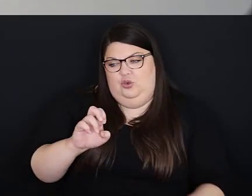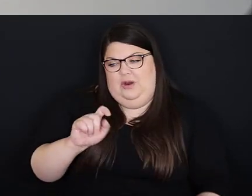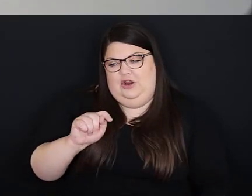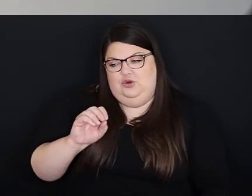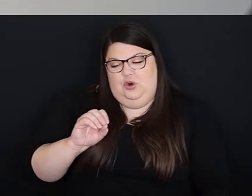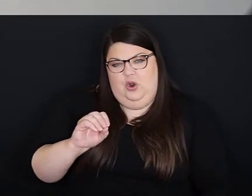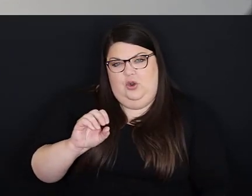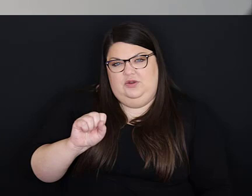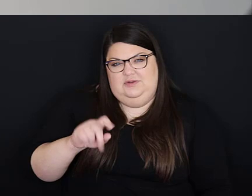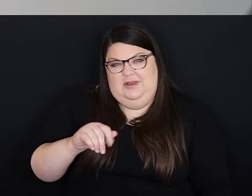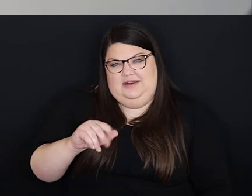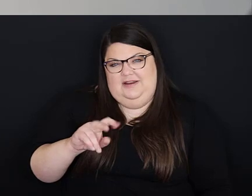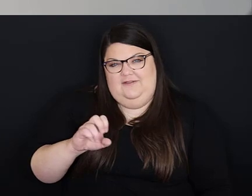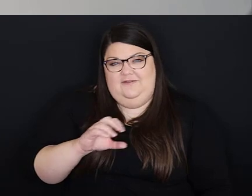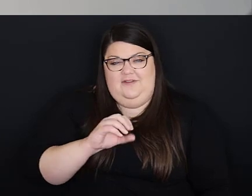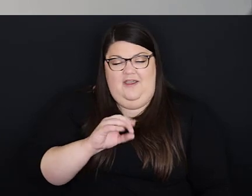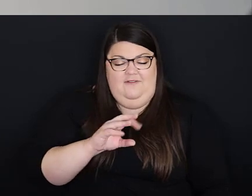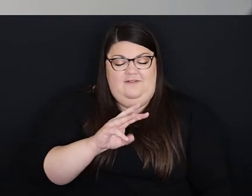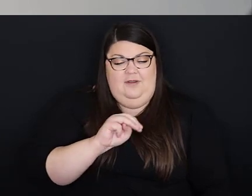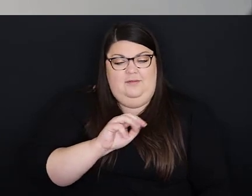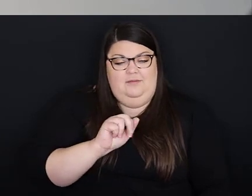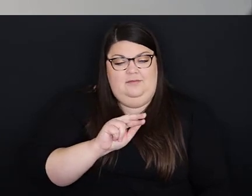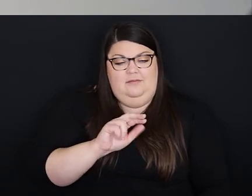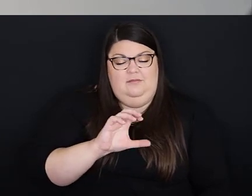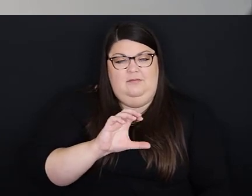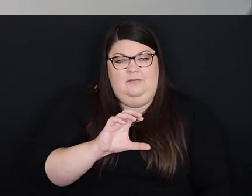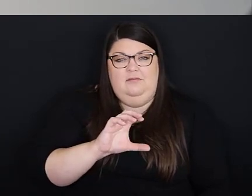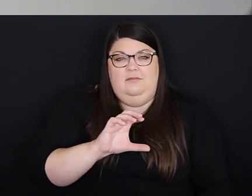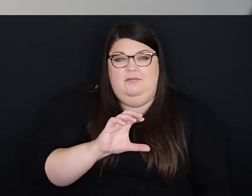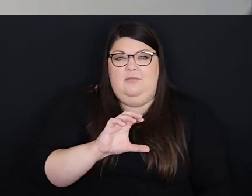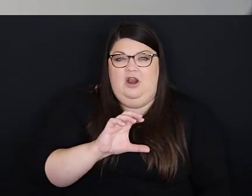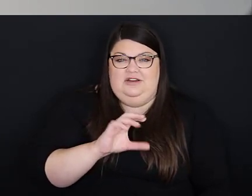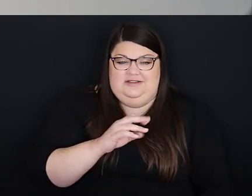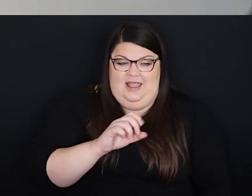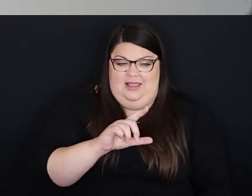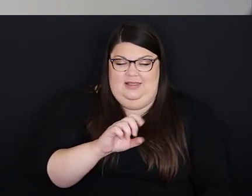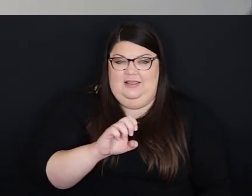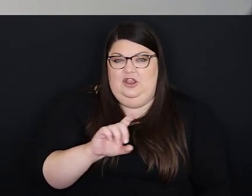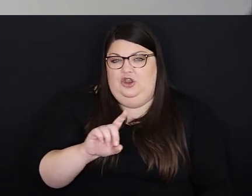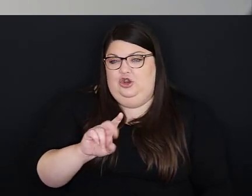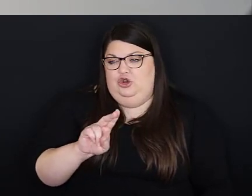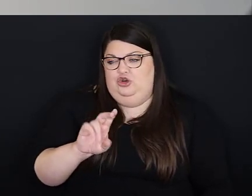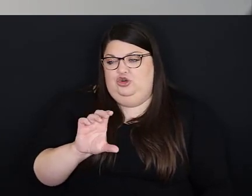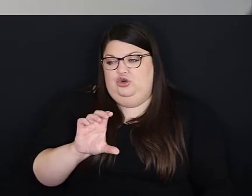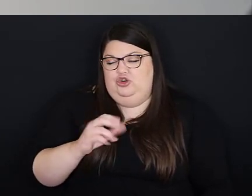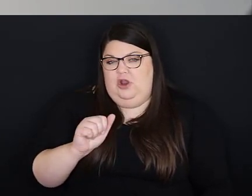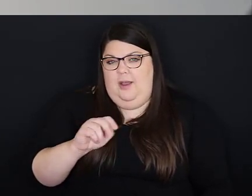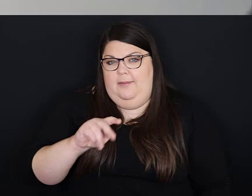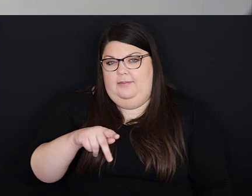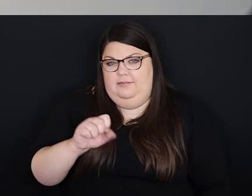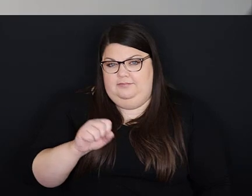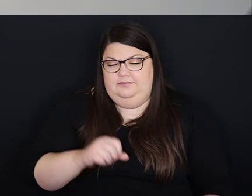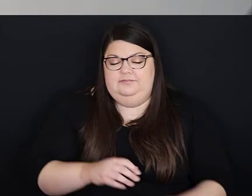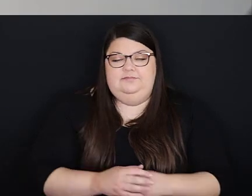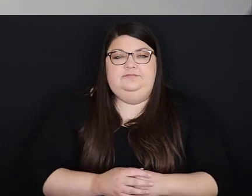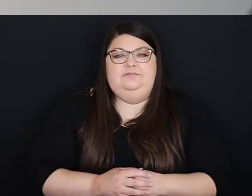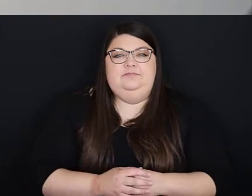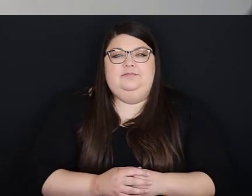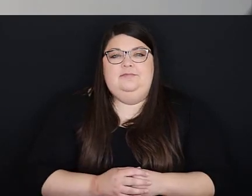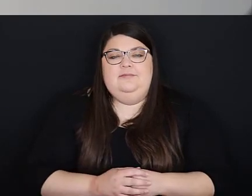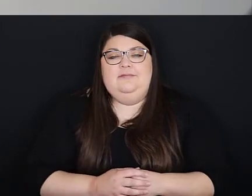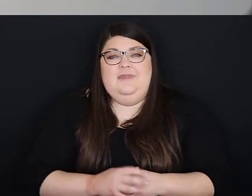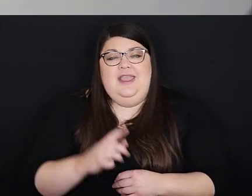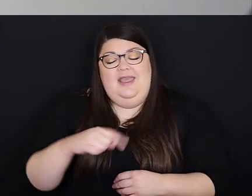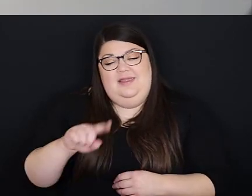retrospective of Marcel Duchamp, and I met Marcel Duchamp, and they did a